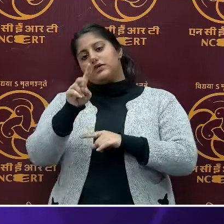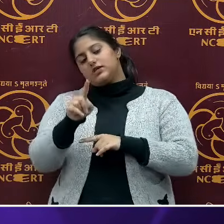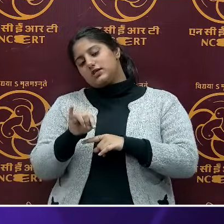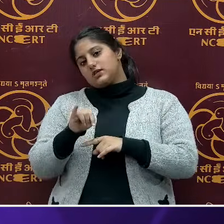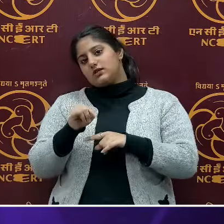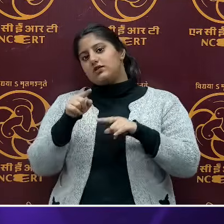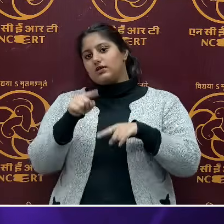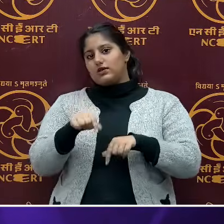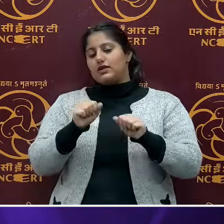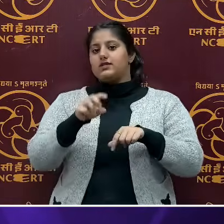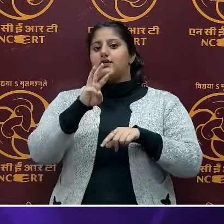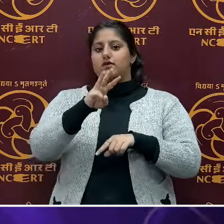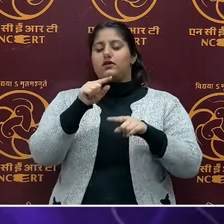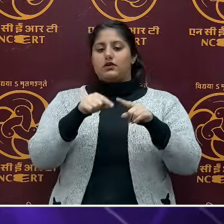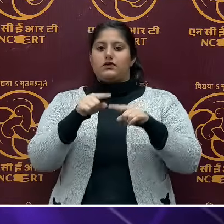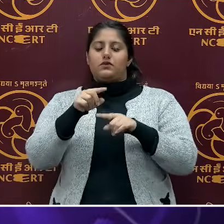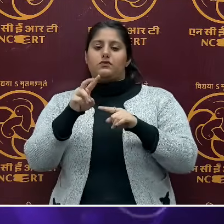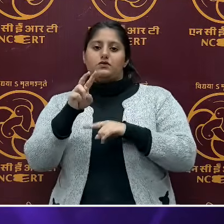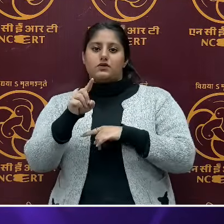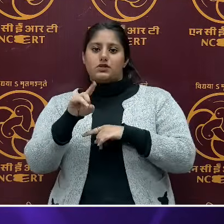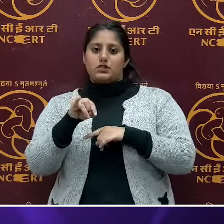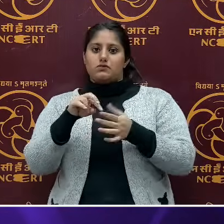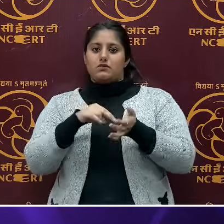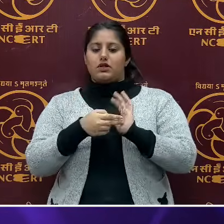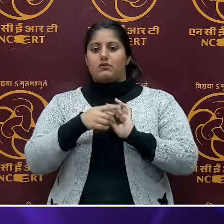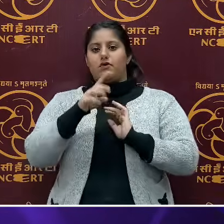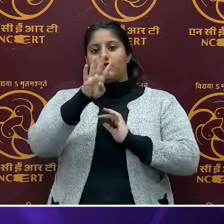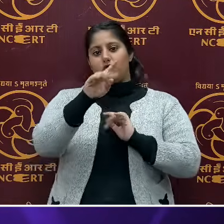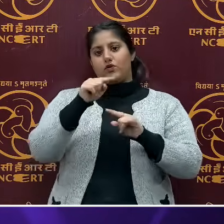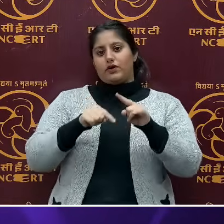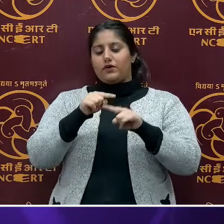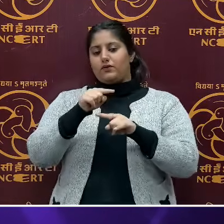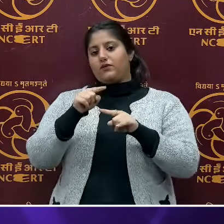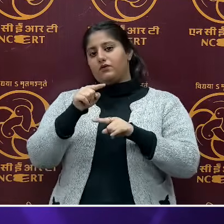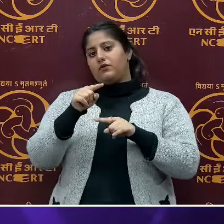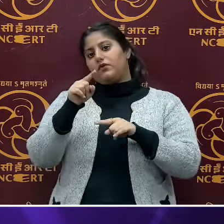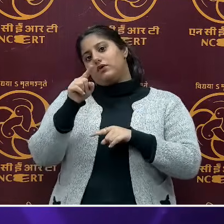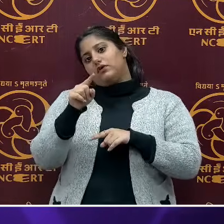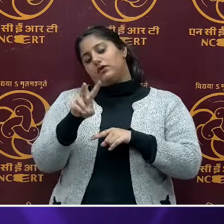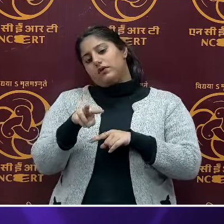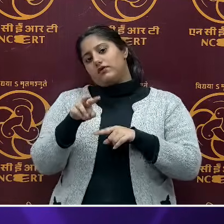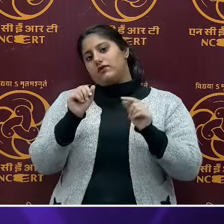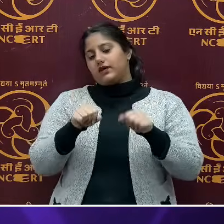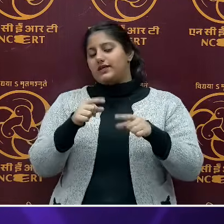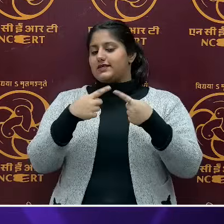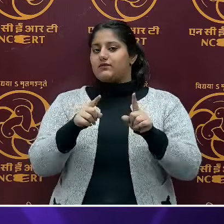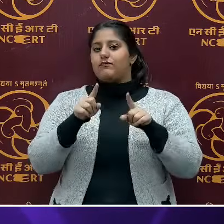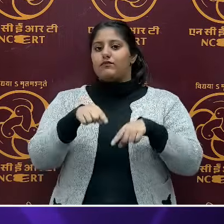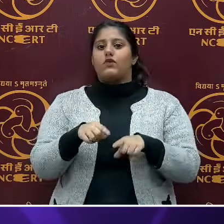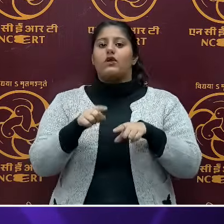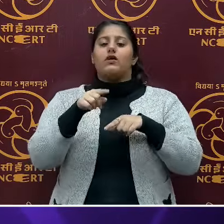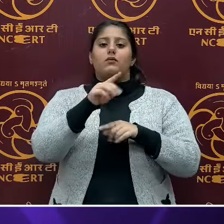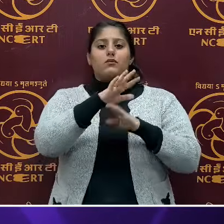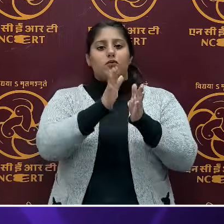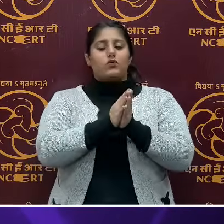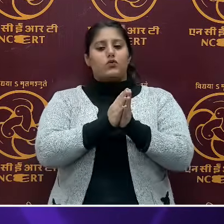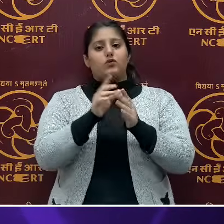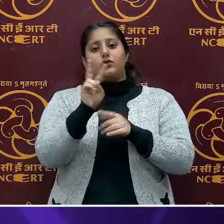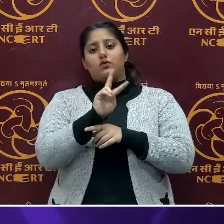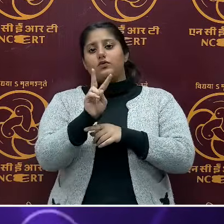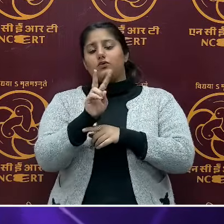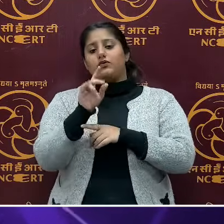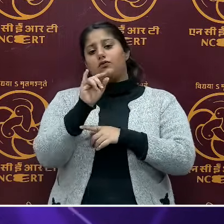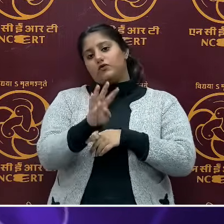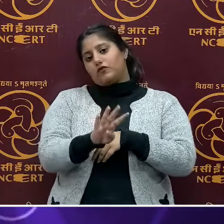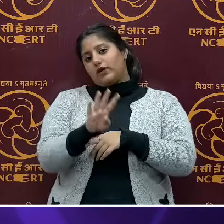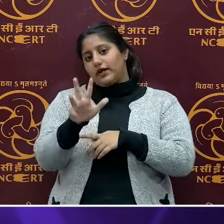16. 3 to 16, yes, extremes. Equals to 4 into 12. All right. So both are 48. So 48 equals to 48. That